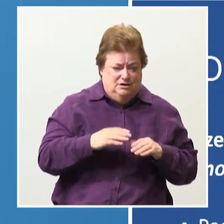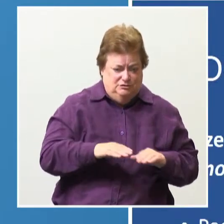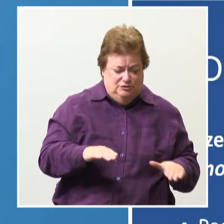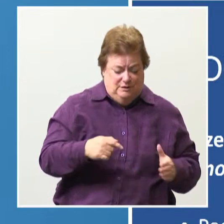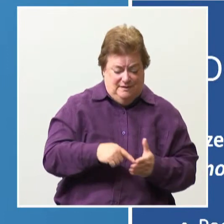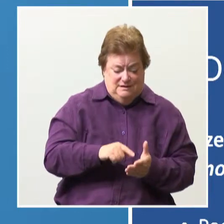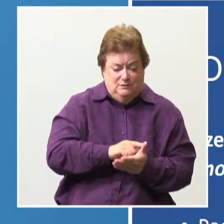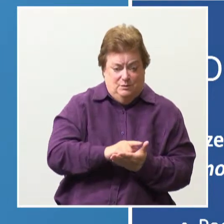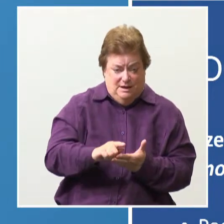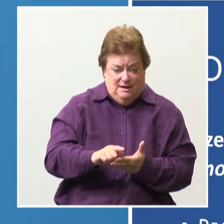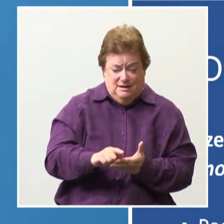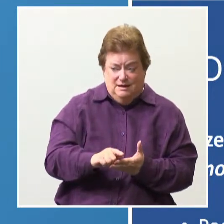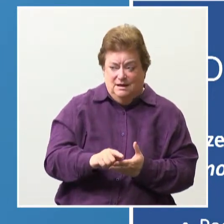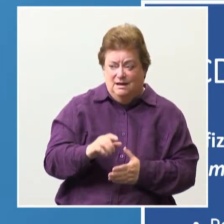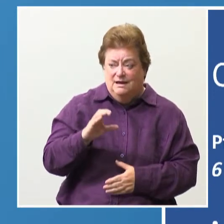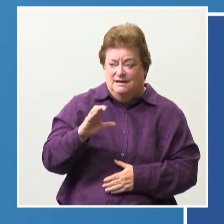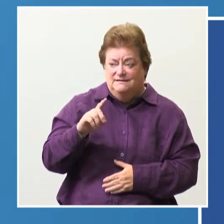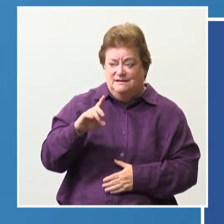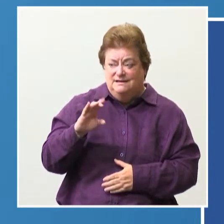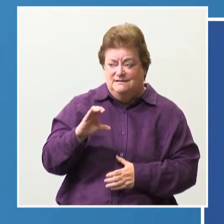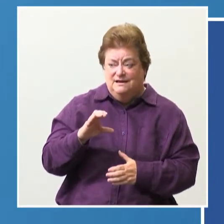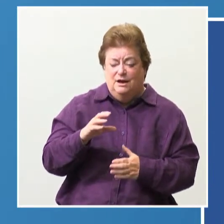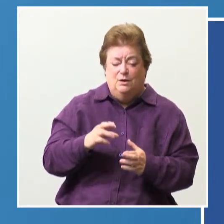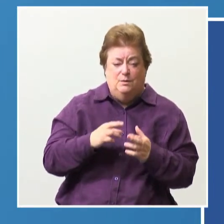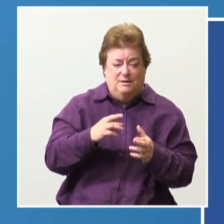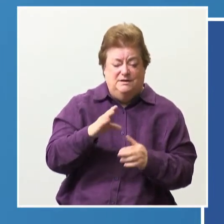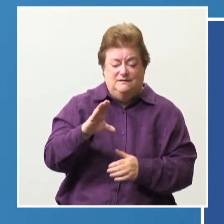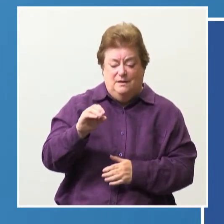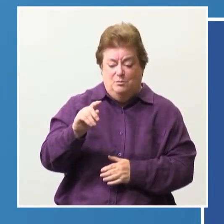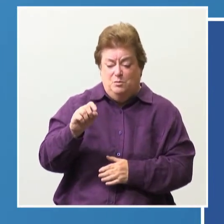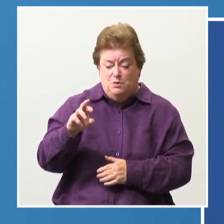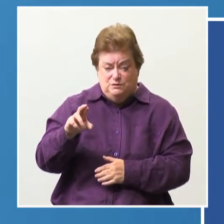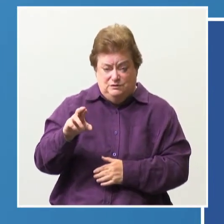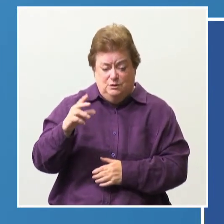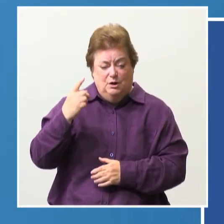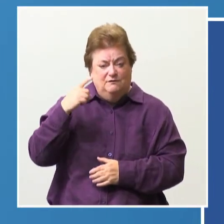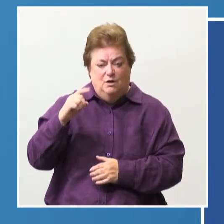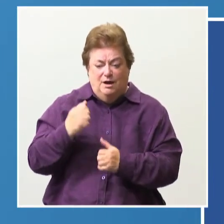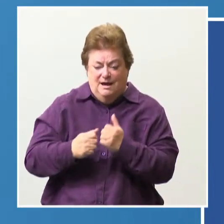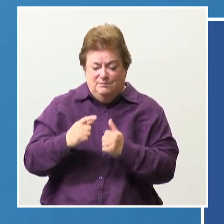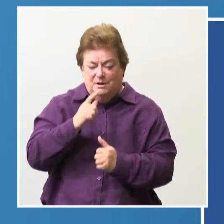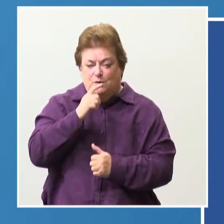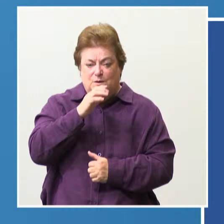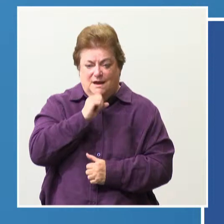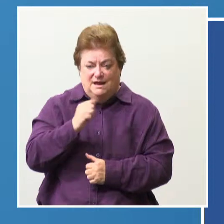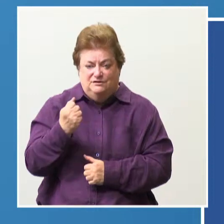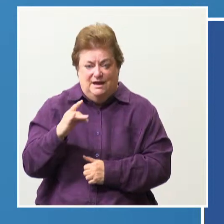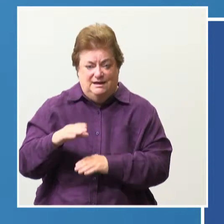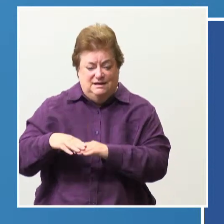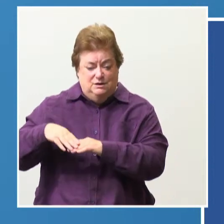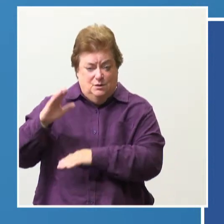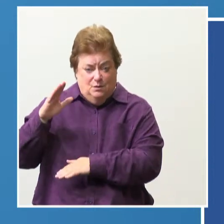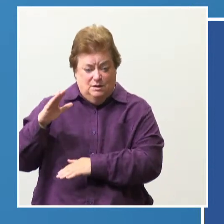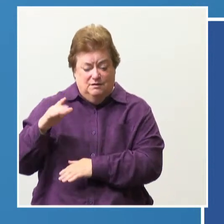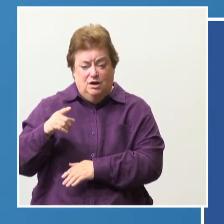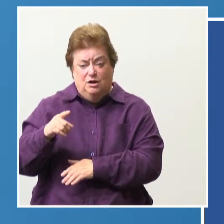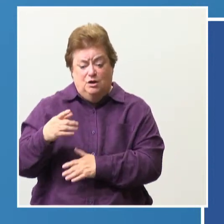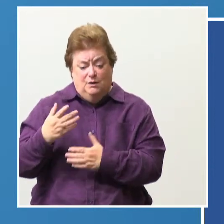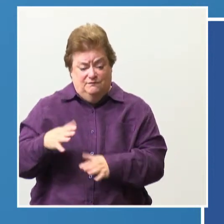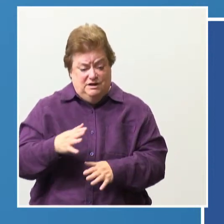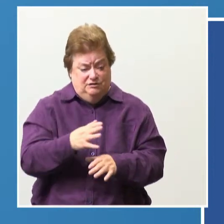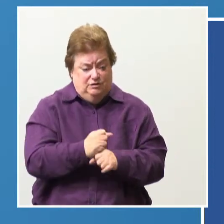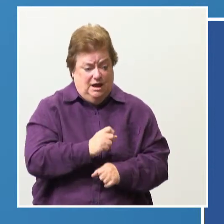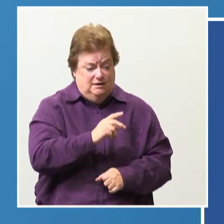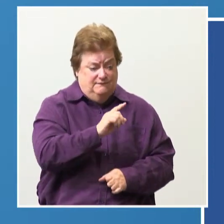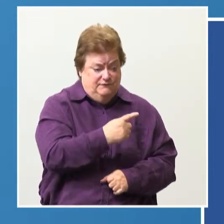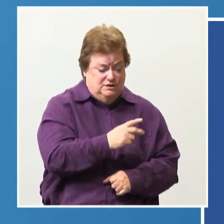week. The CDC recommends booster doses for everyone 18 and older. If you received a second dose